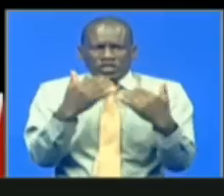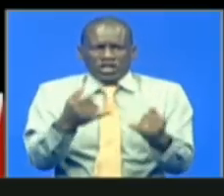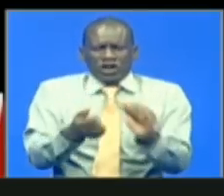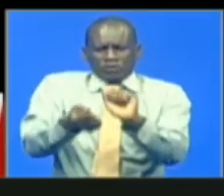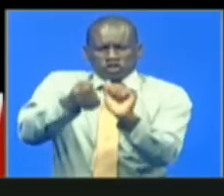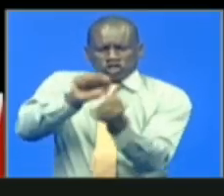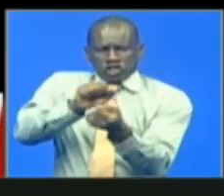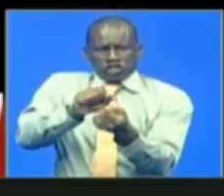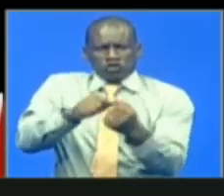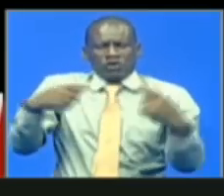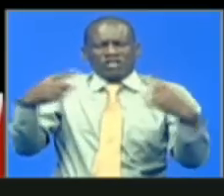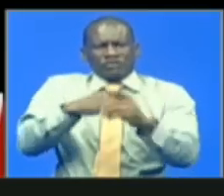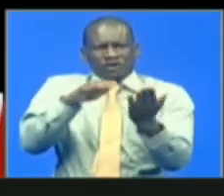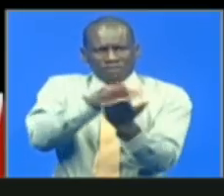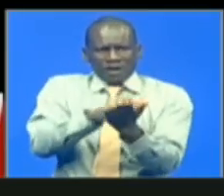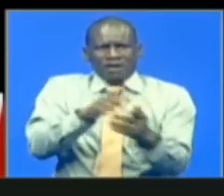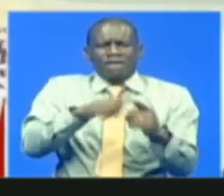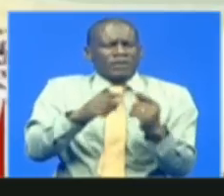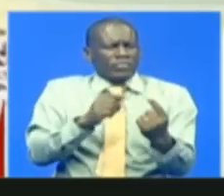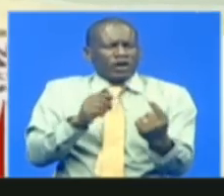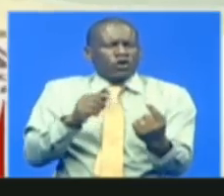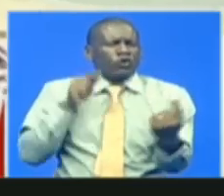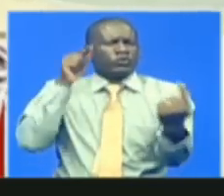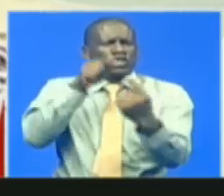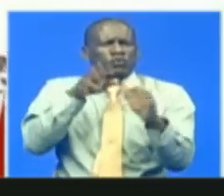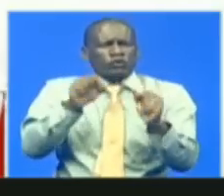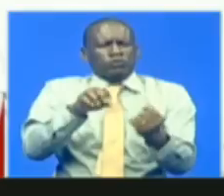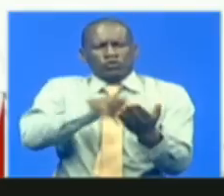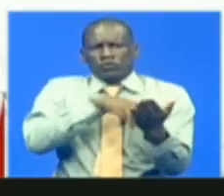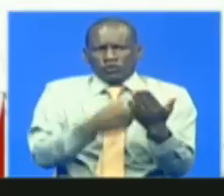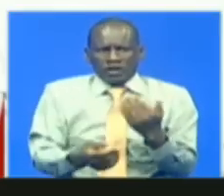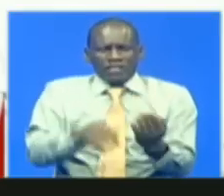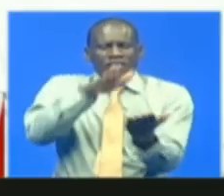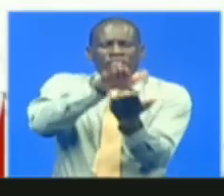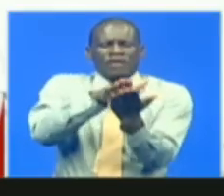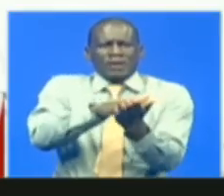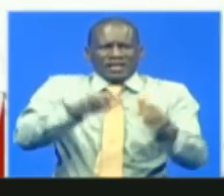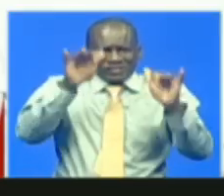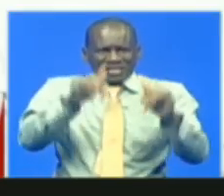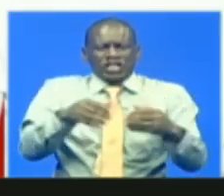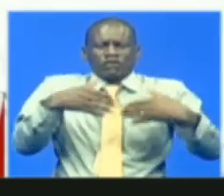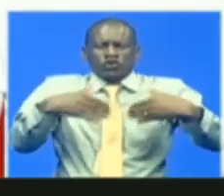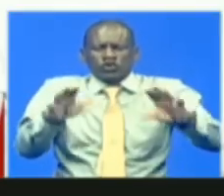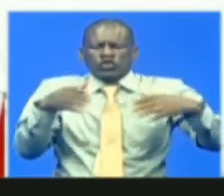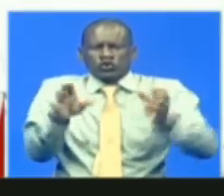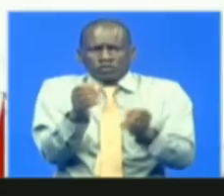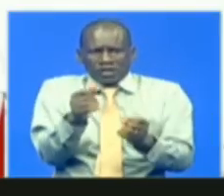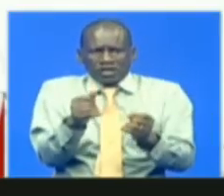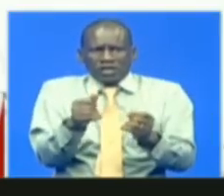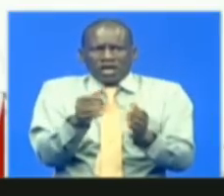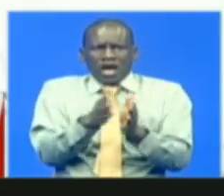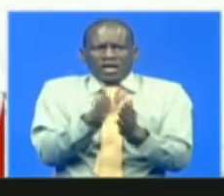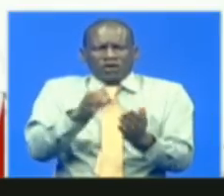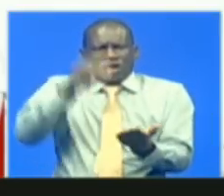to Spire Bank. But that dream may be far from a reality. The bank has remained in losses that have whittled down its book value